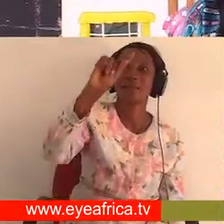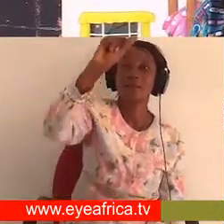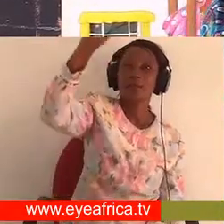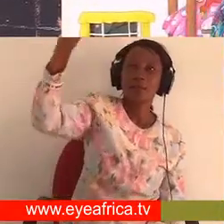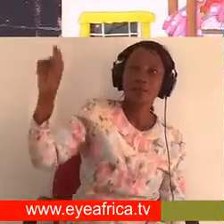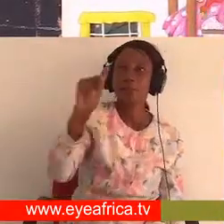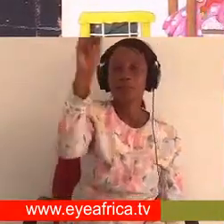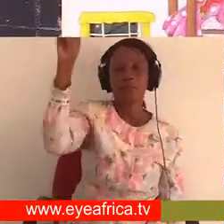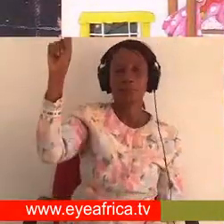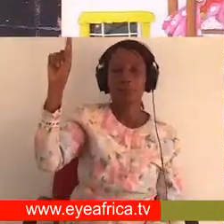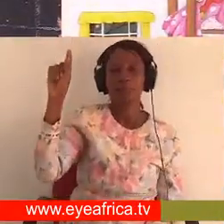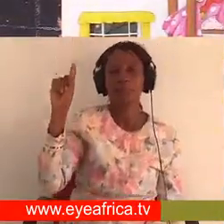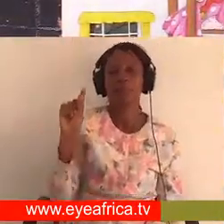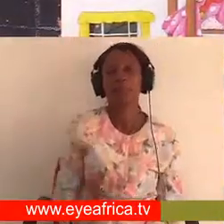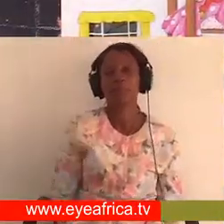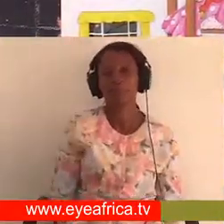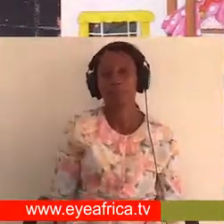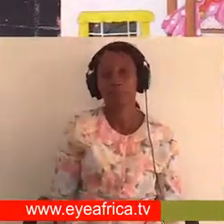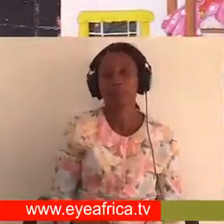Around.